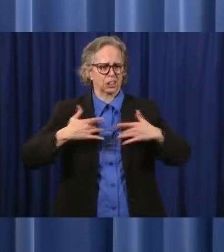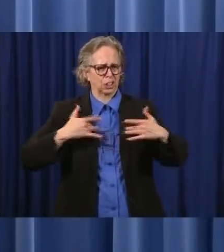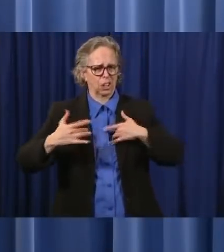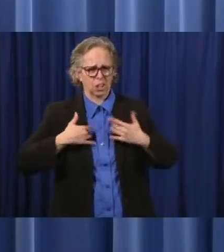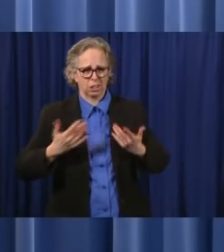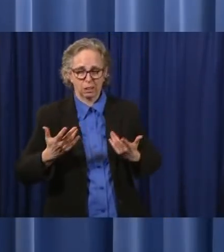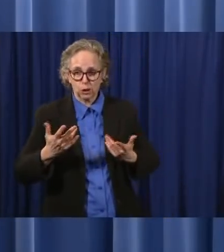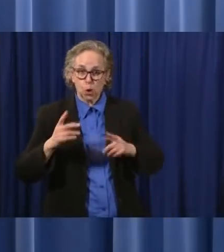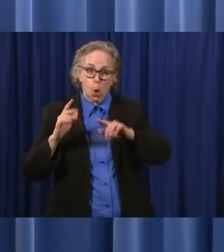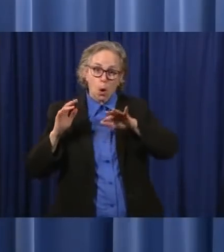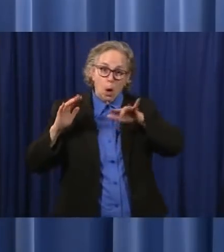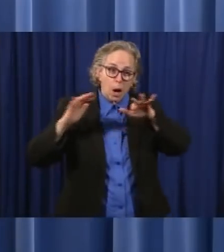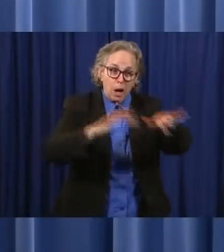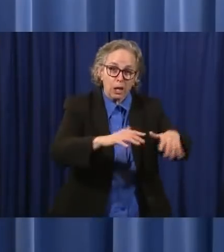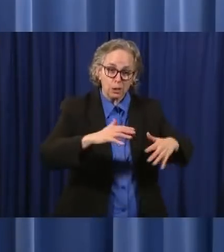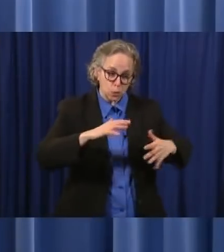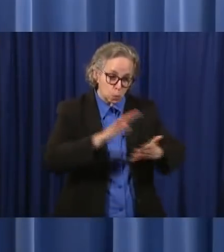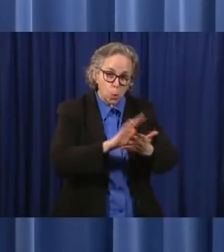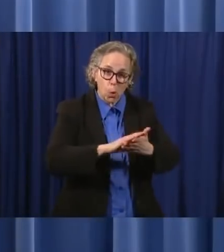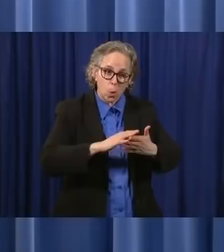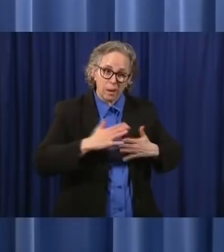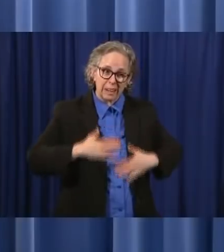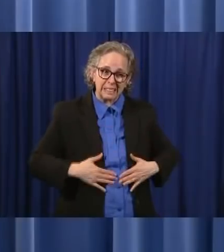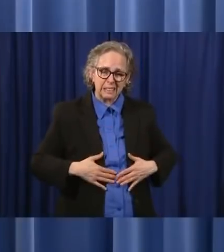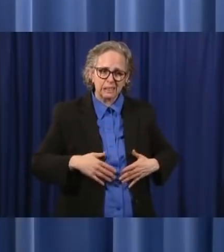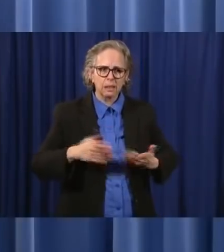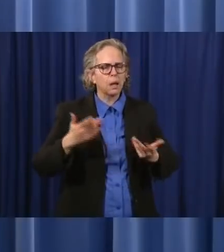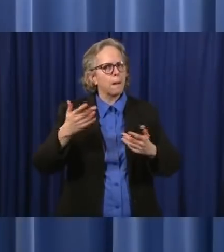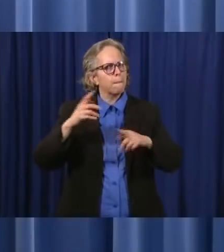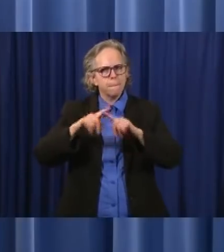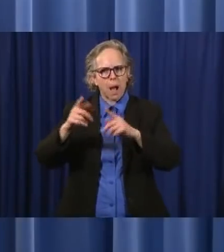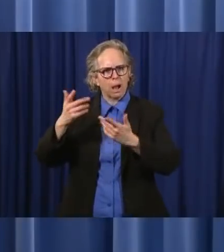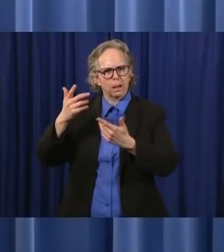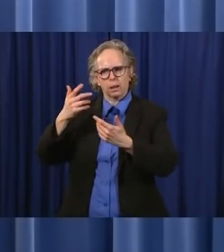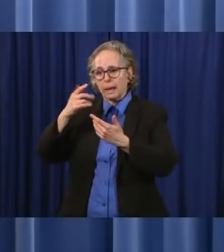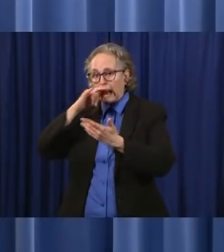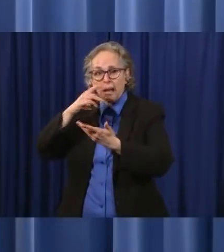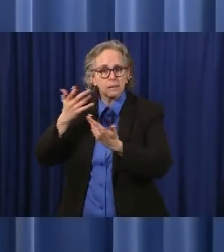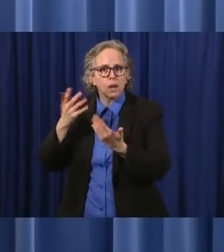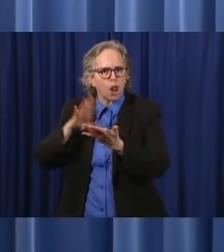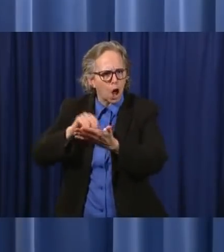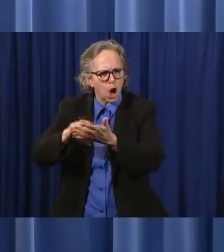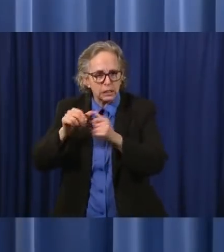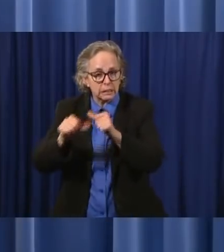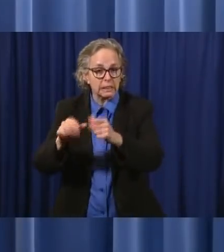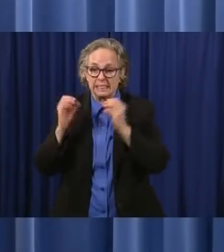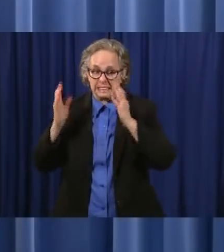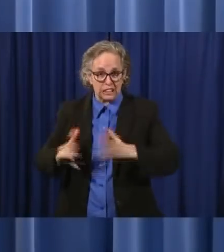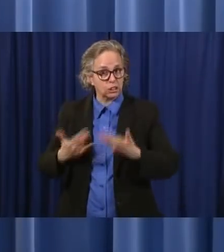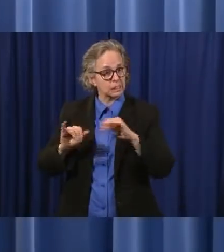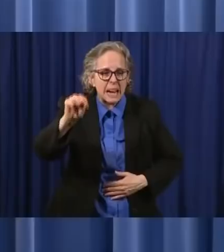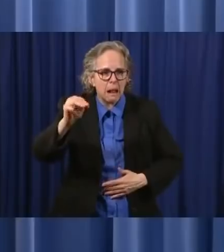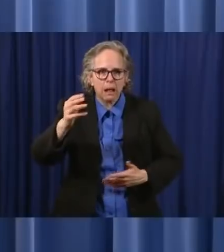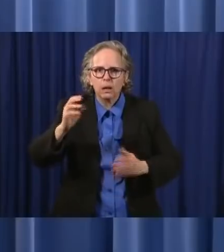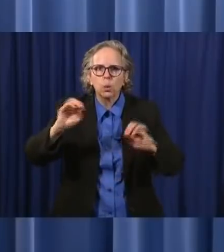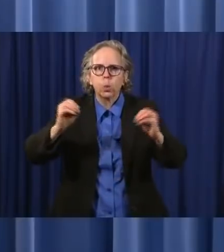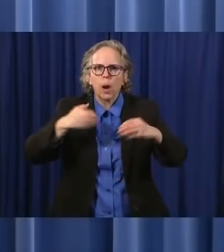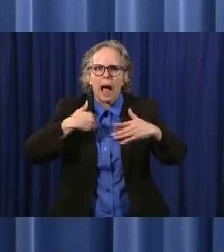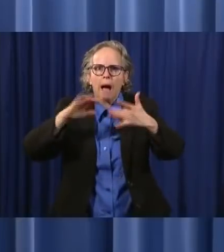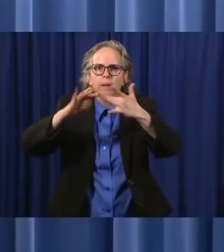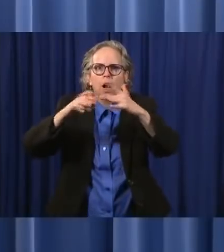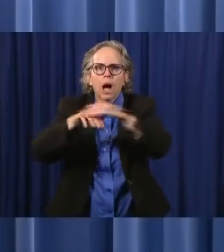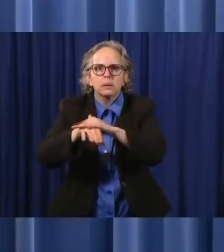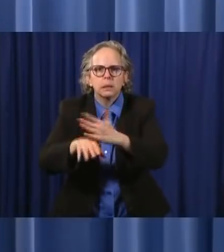are still learning, and teachers are still teaching, but not in the physical space that they were. A